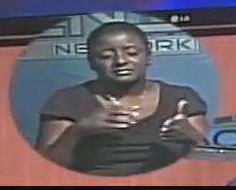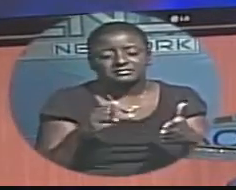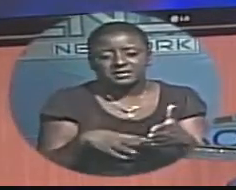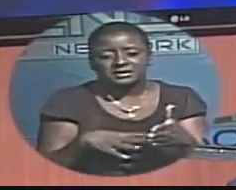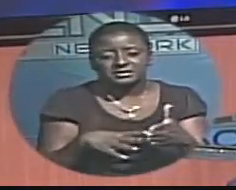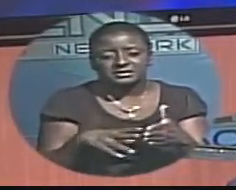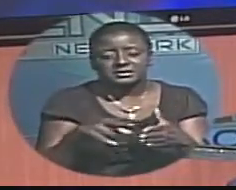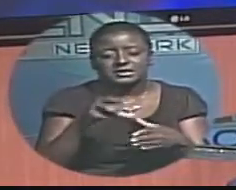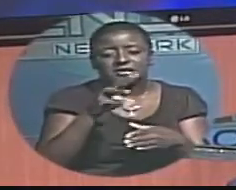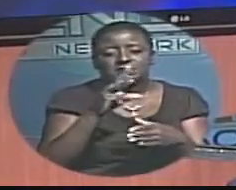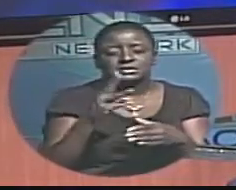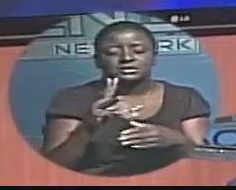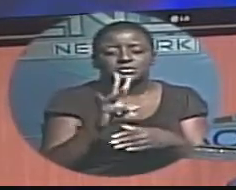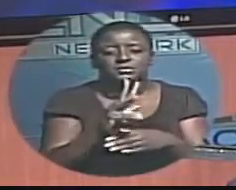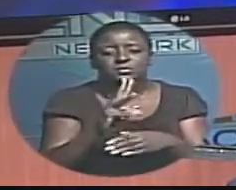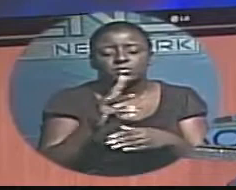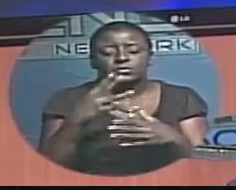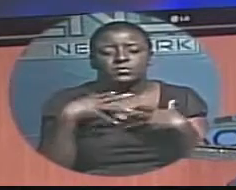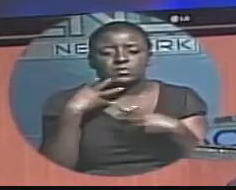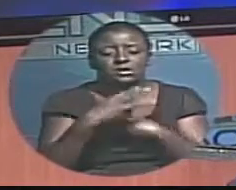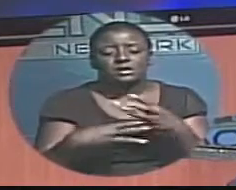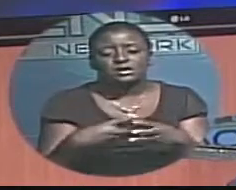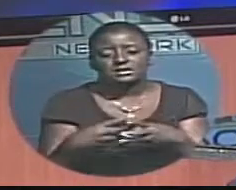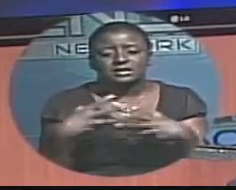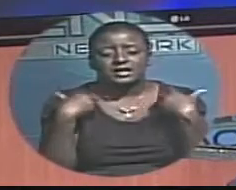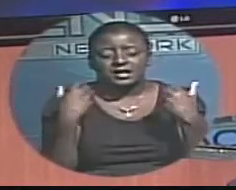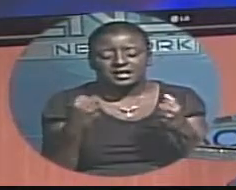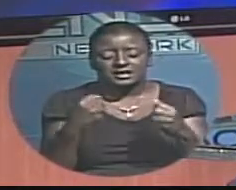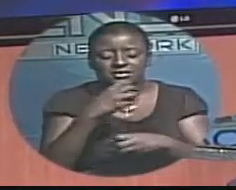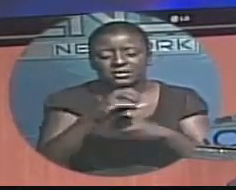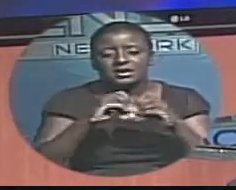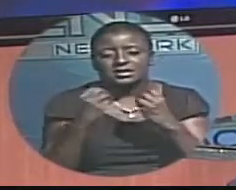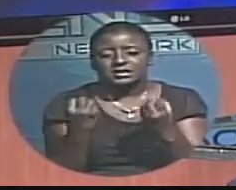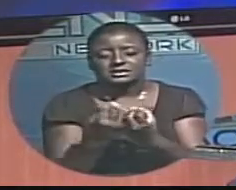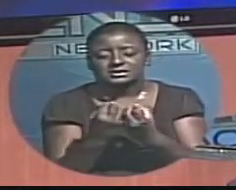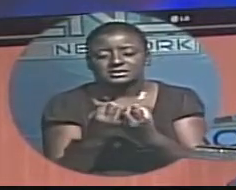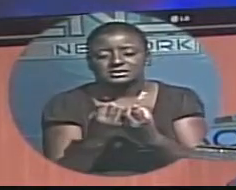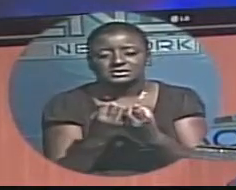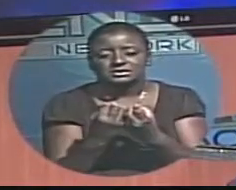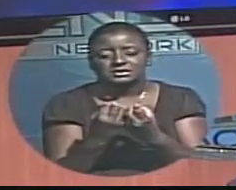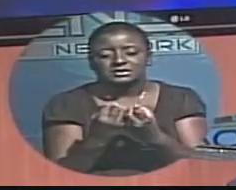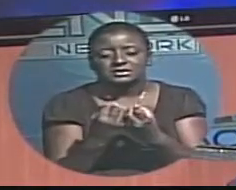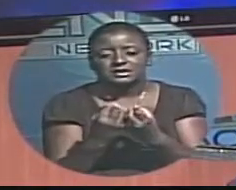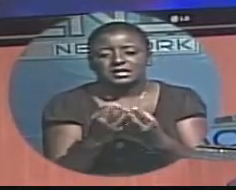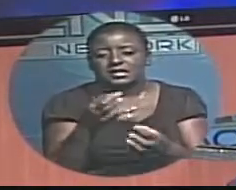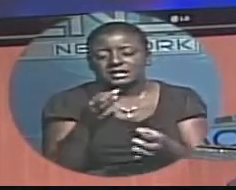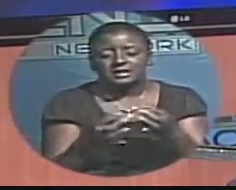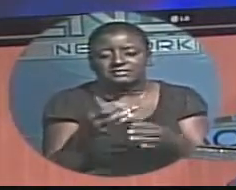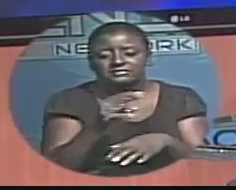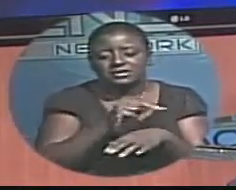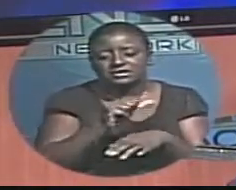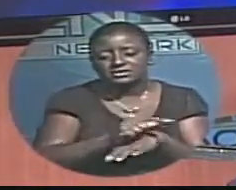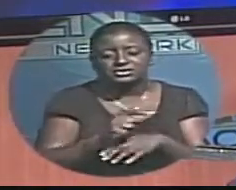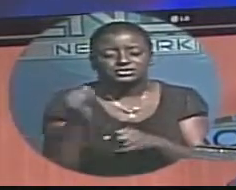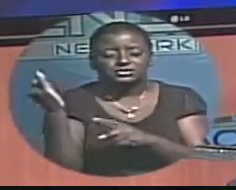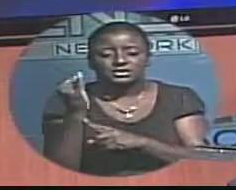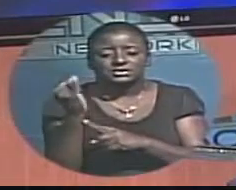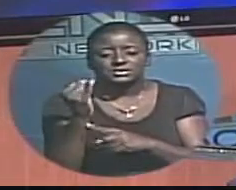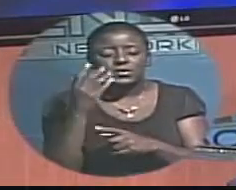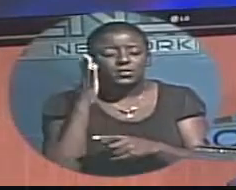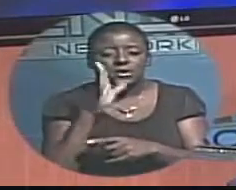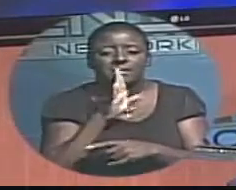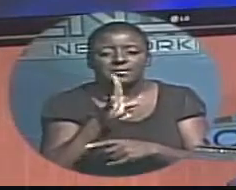Health Organization and Health Canada. Now, whether national health insurance will become a tax or a benefit has yet to be determined.